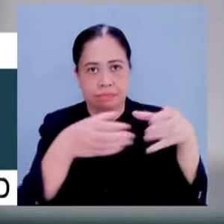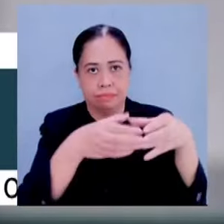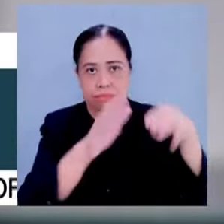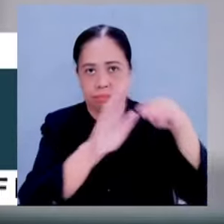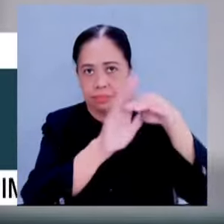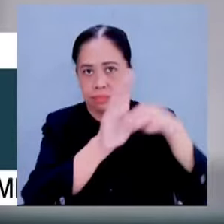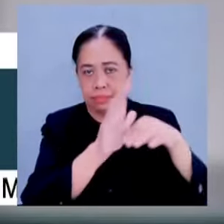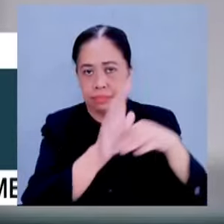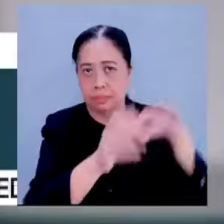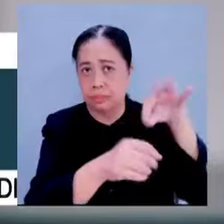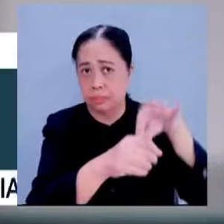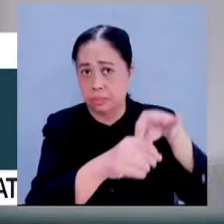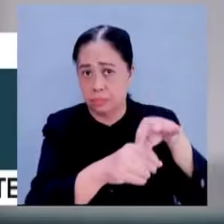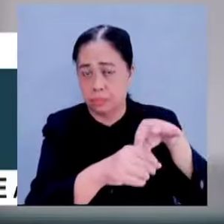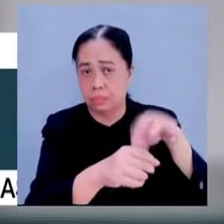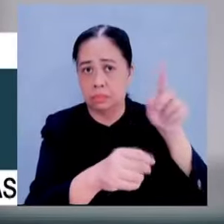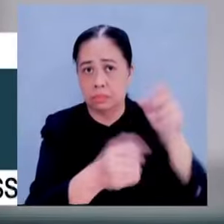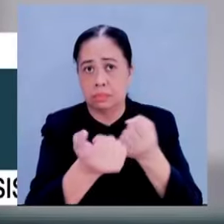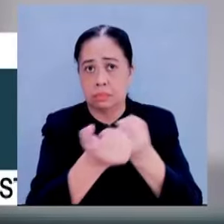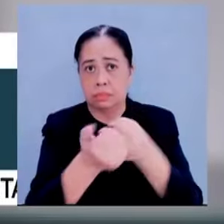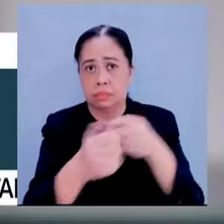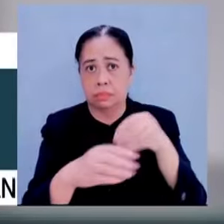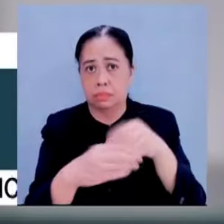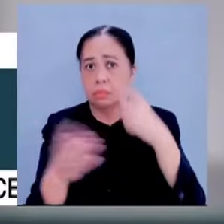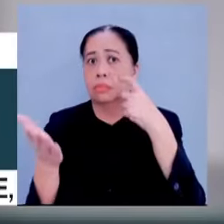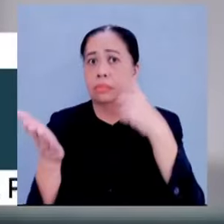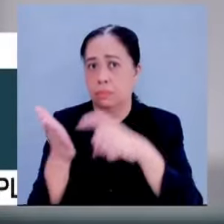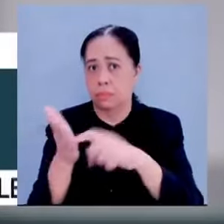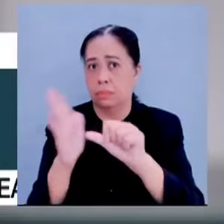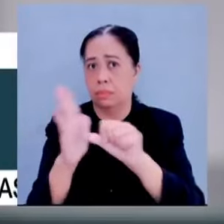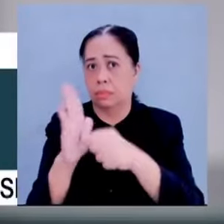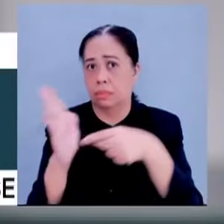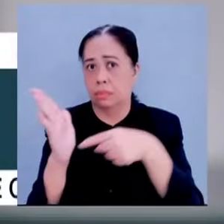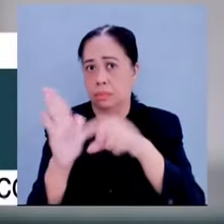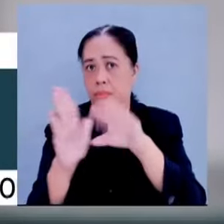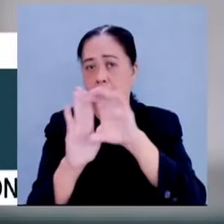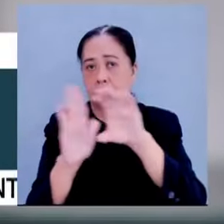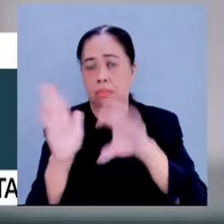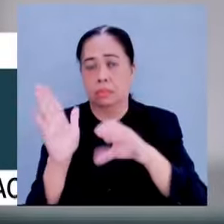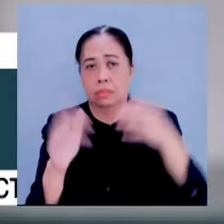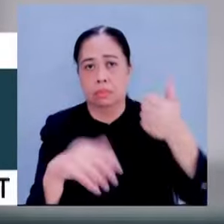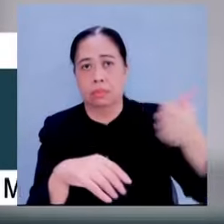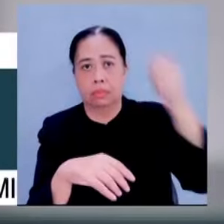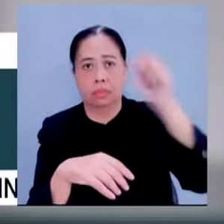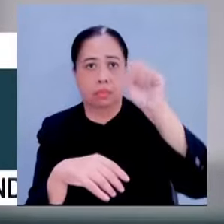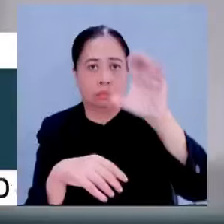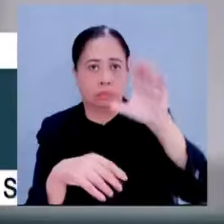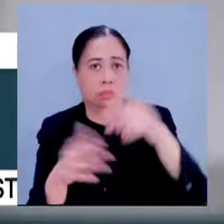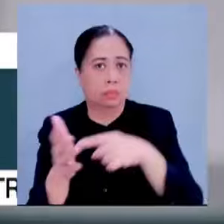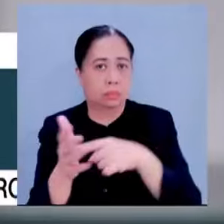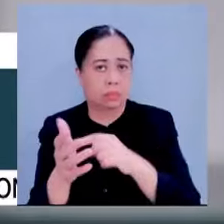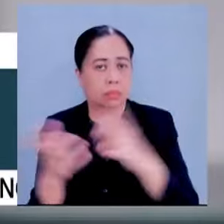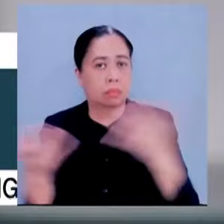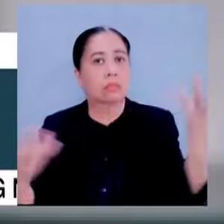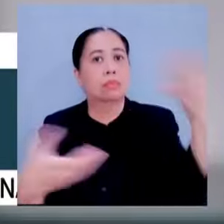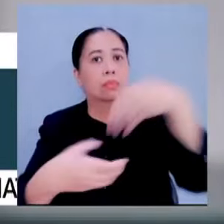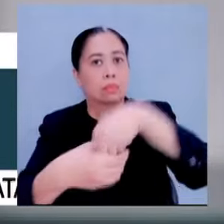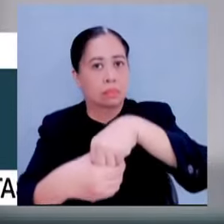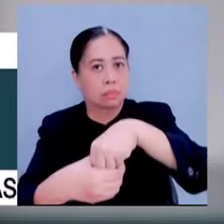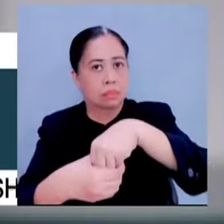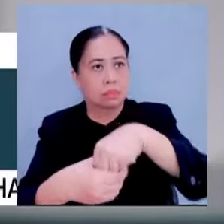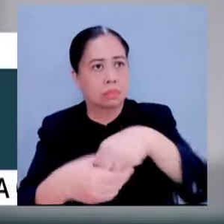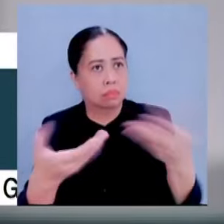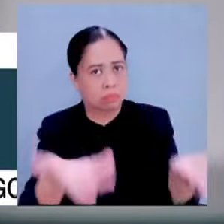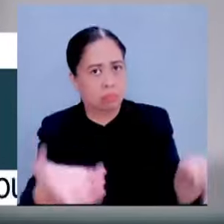list elections, as affirmed, recognized, and highlighted by the Supreme Court, is inclusivity, to open